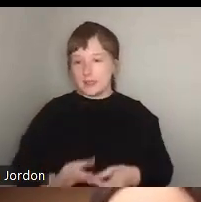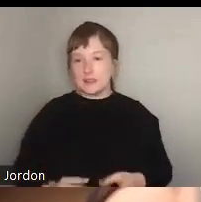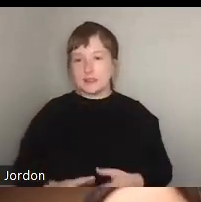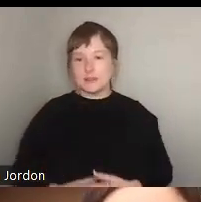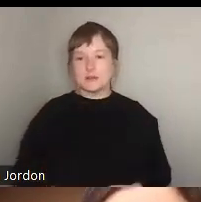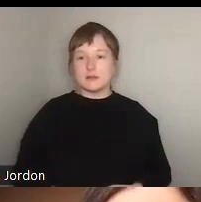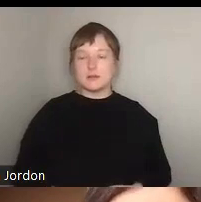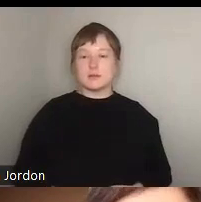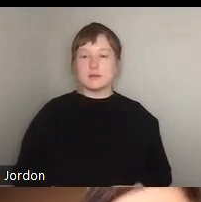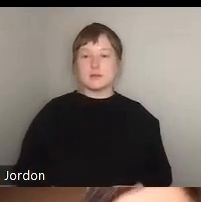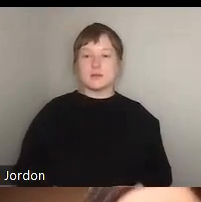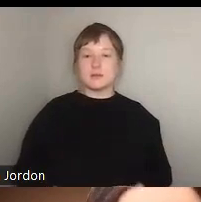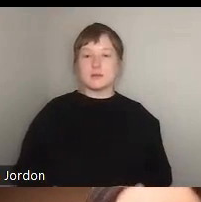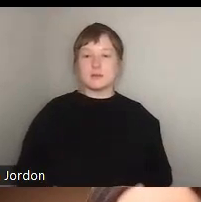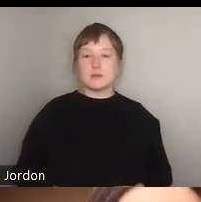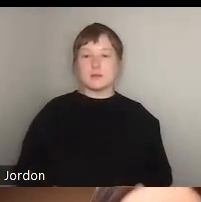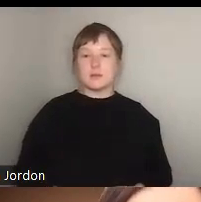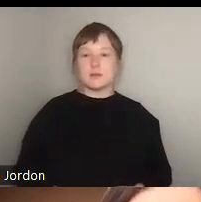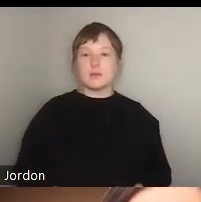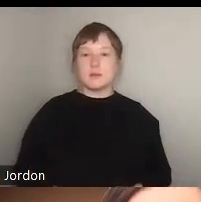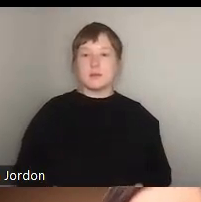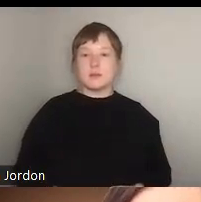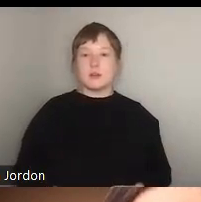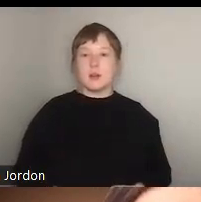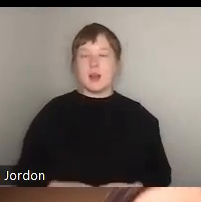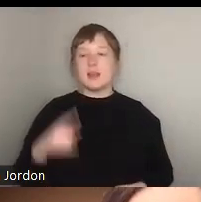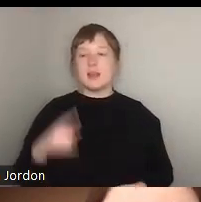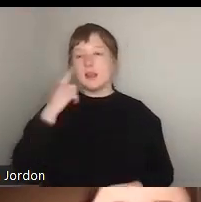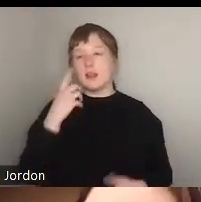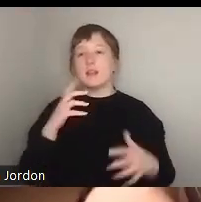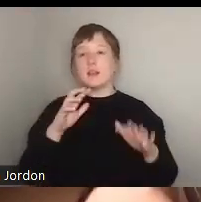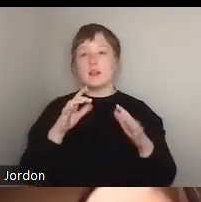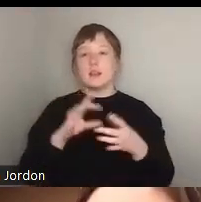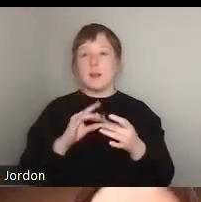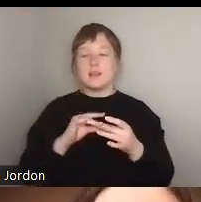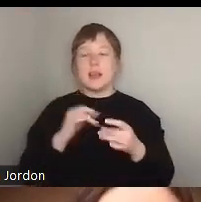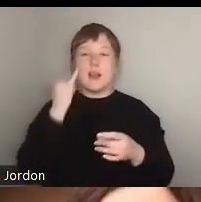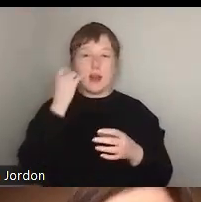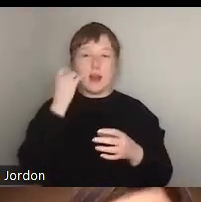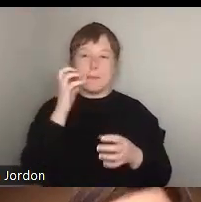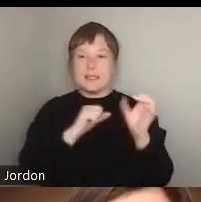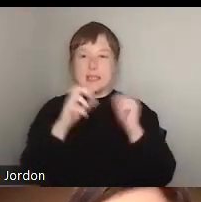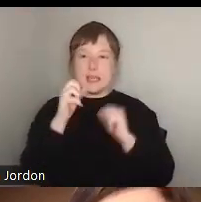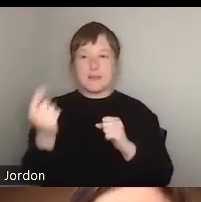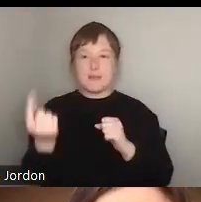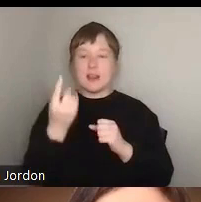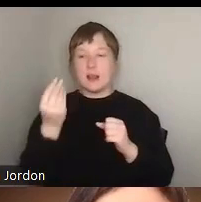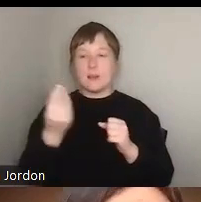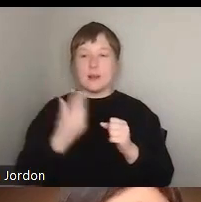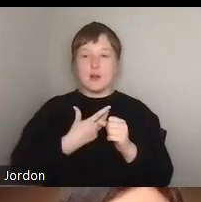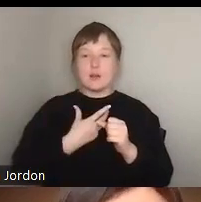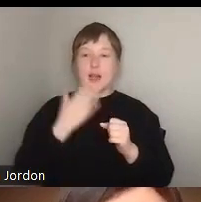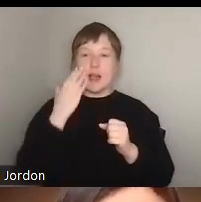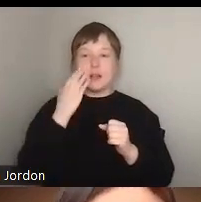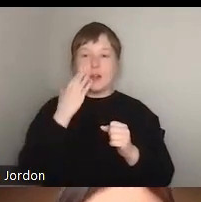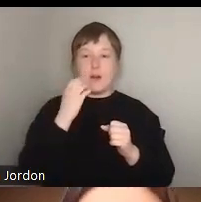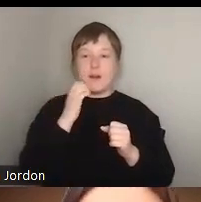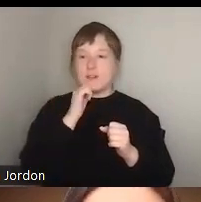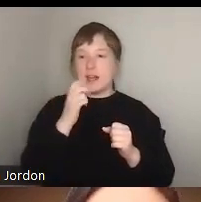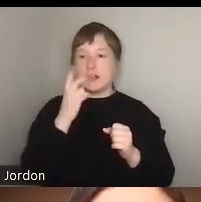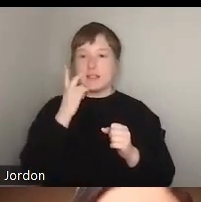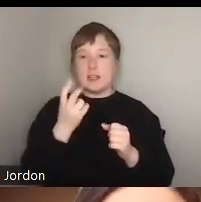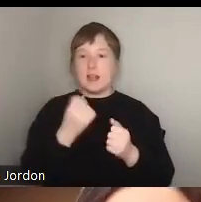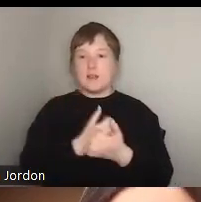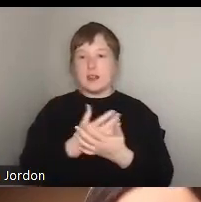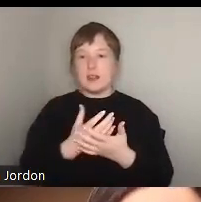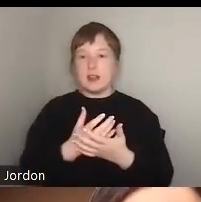You've been doing, I think you've been managing the comments throughout. If I'm missing anything, please let me know, because I know for a fact I haven't seen all of them because I haven't had